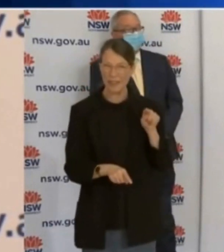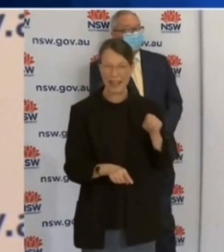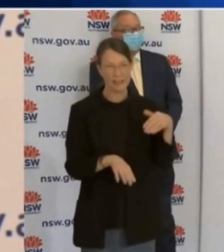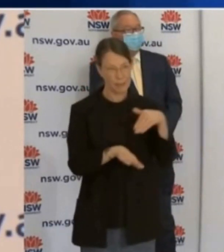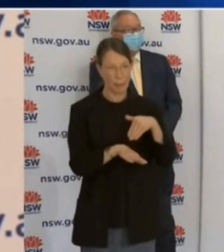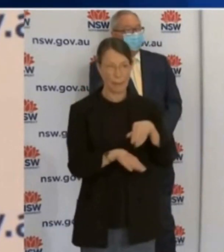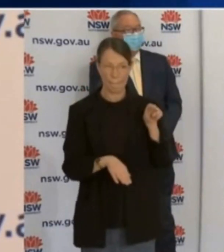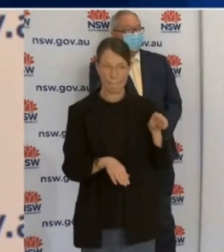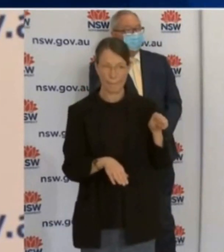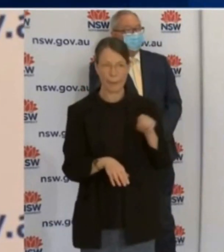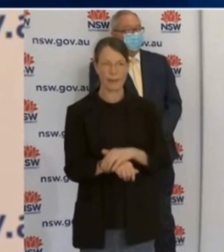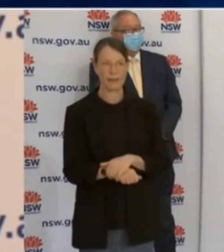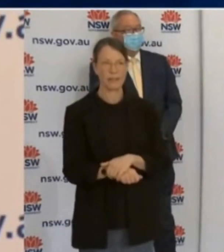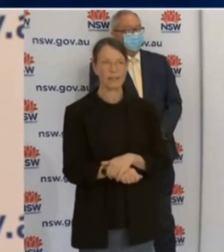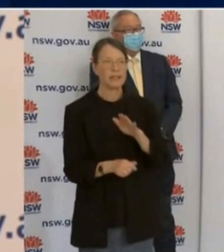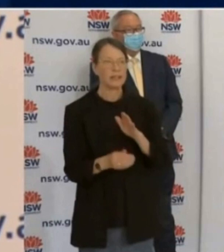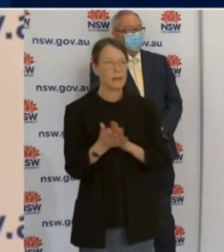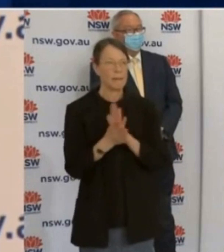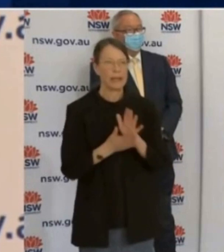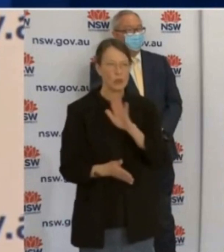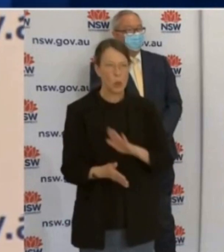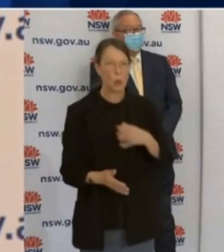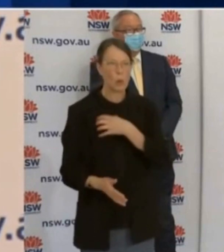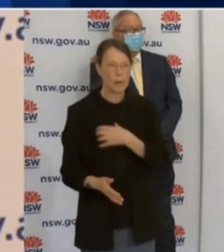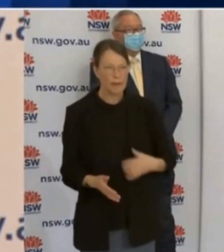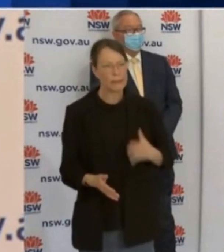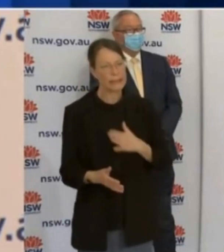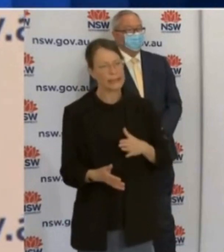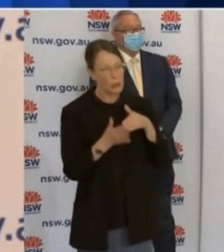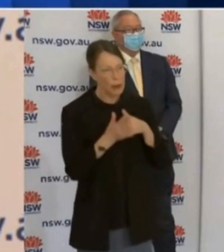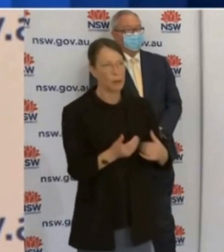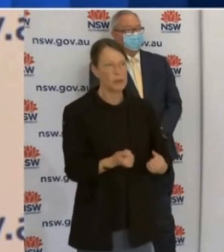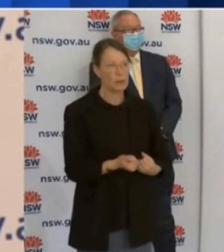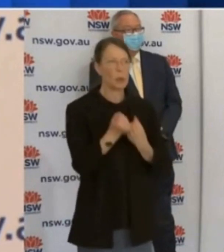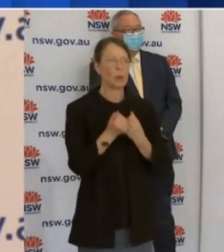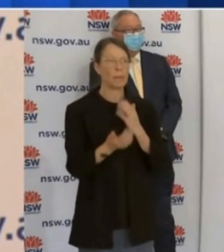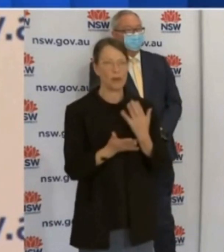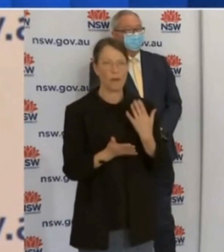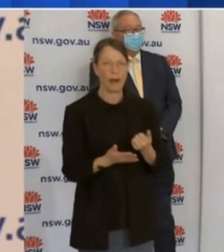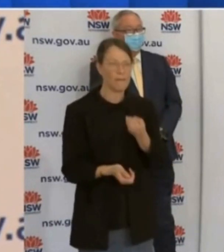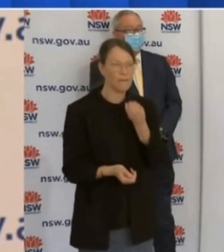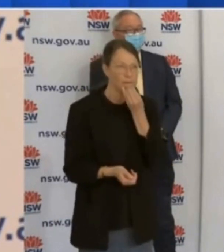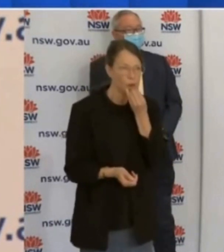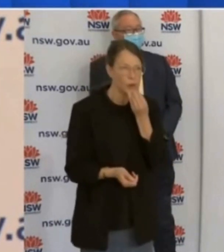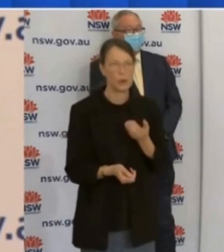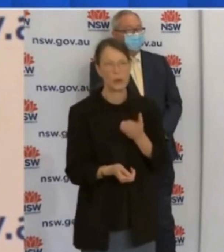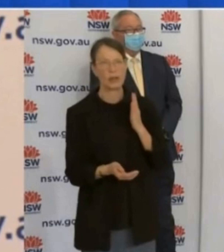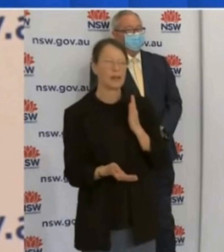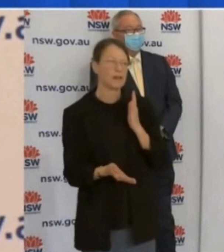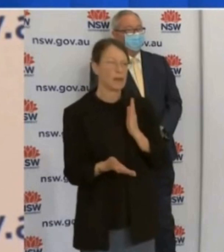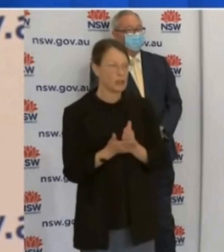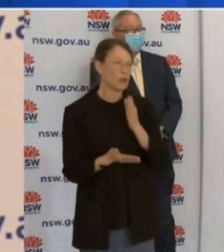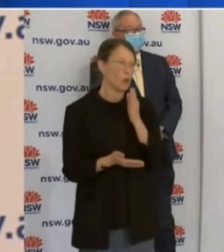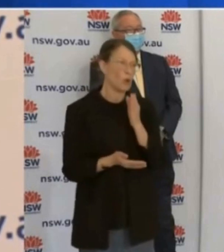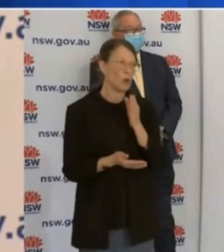government action. And one, it's to support people with food and access so they don't have to take actions to go to work when they're